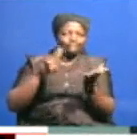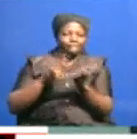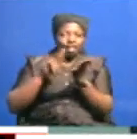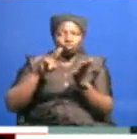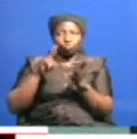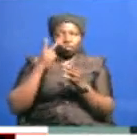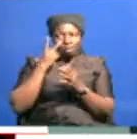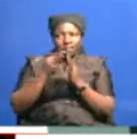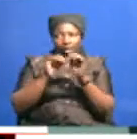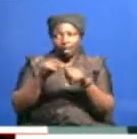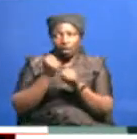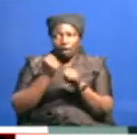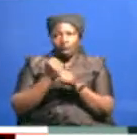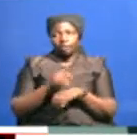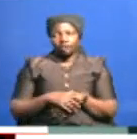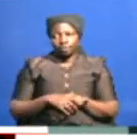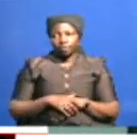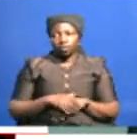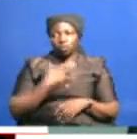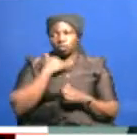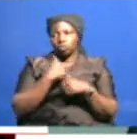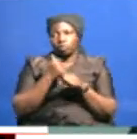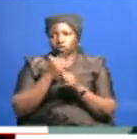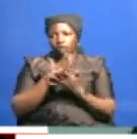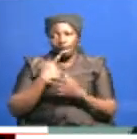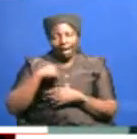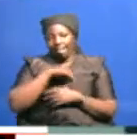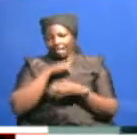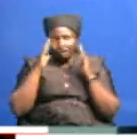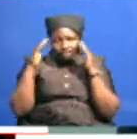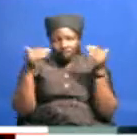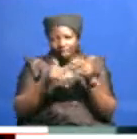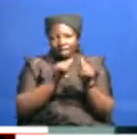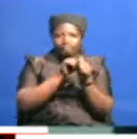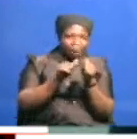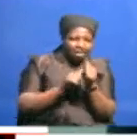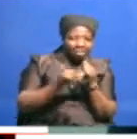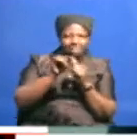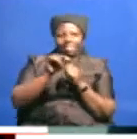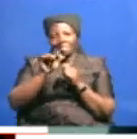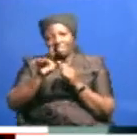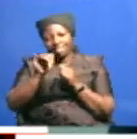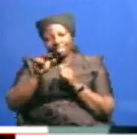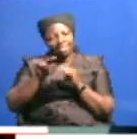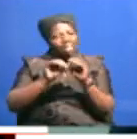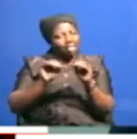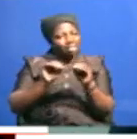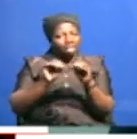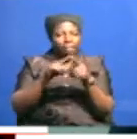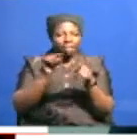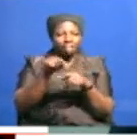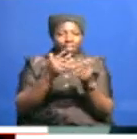to ensure that we are not just looking at the maize and the grains, but this is a concept that we can